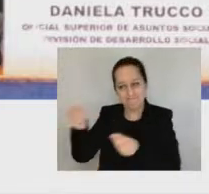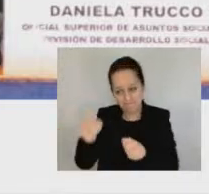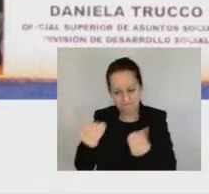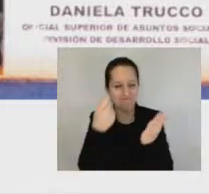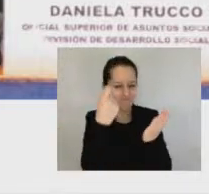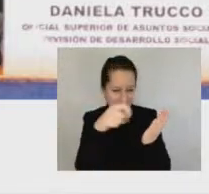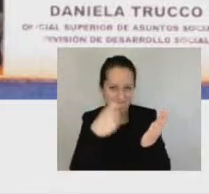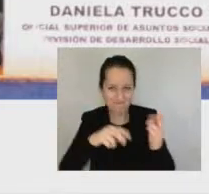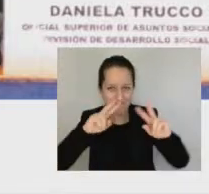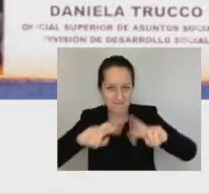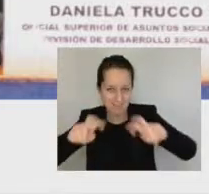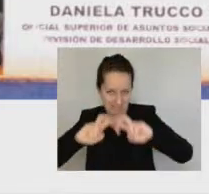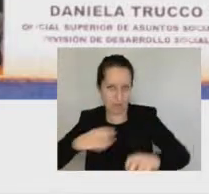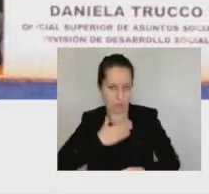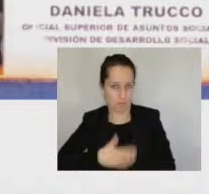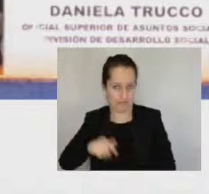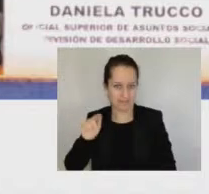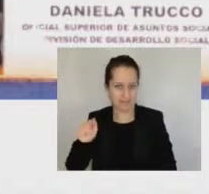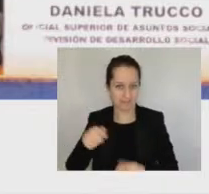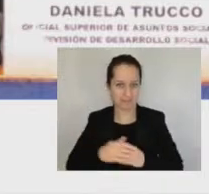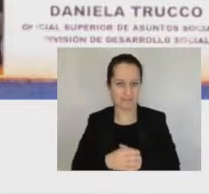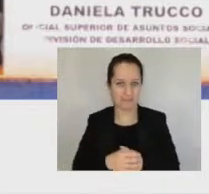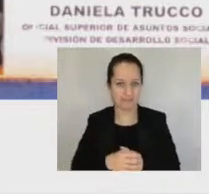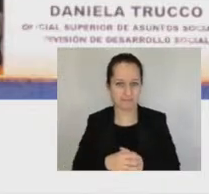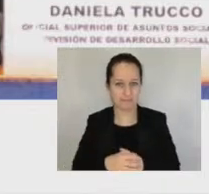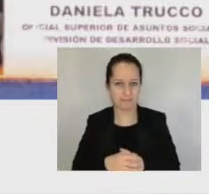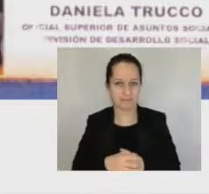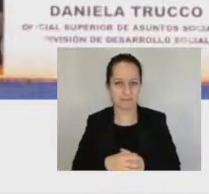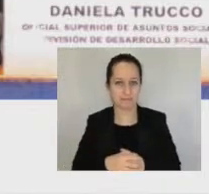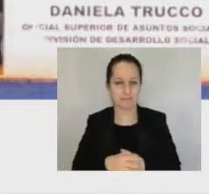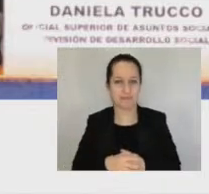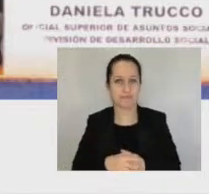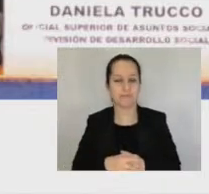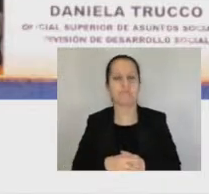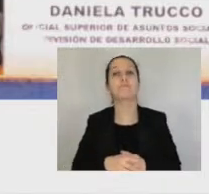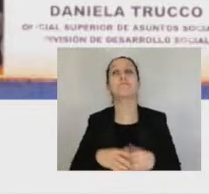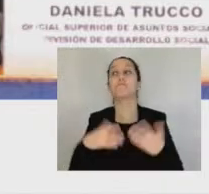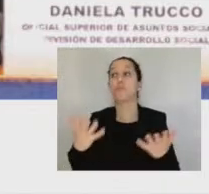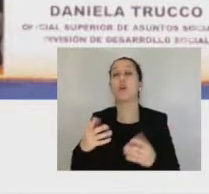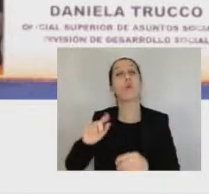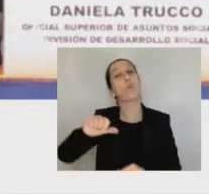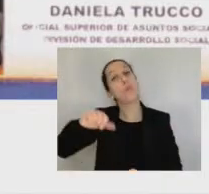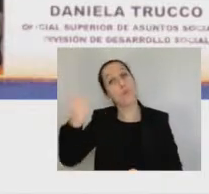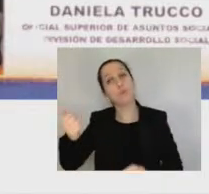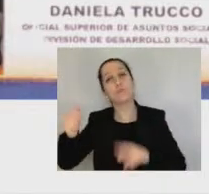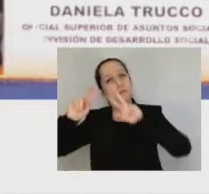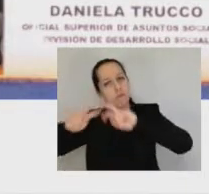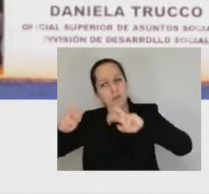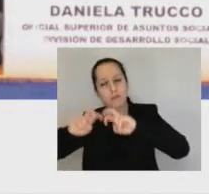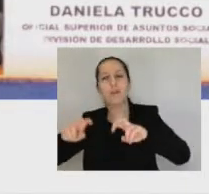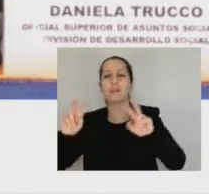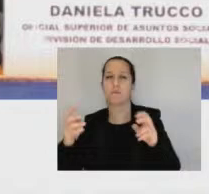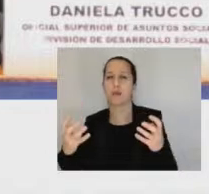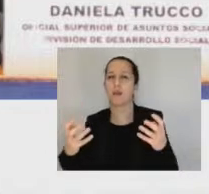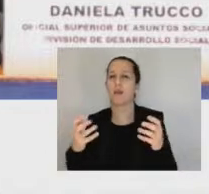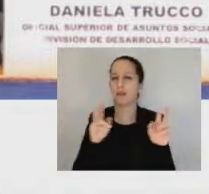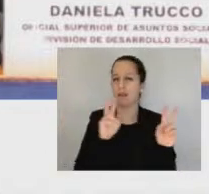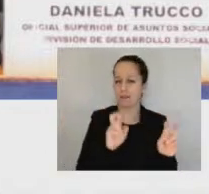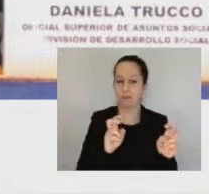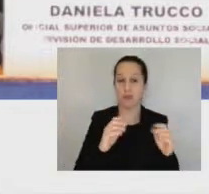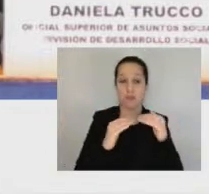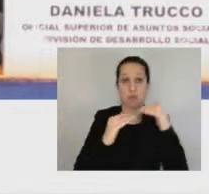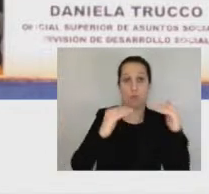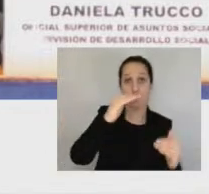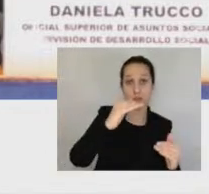And also, there is a second step where we worked with another study combining the inequality